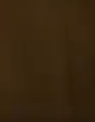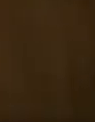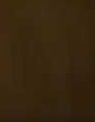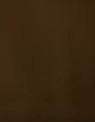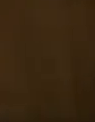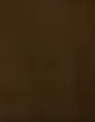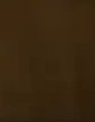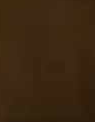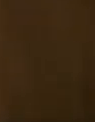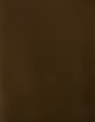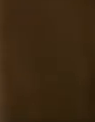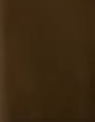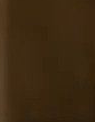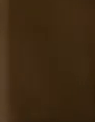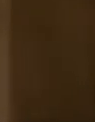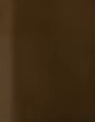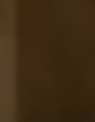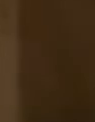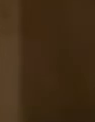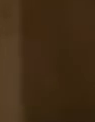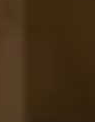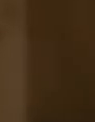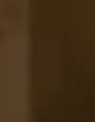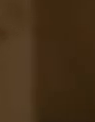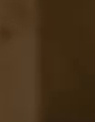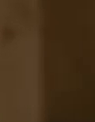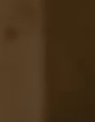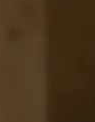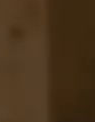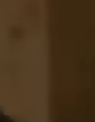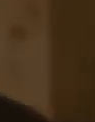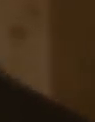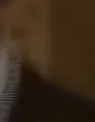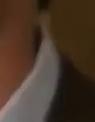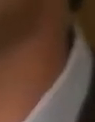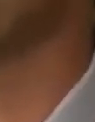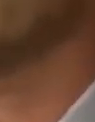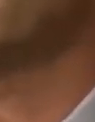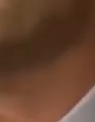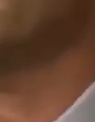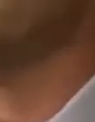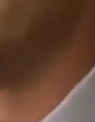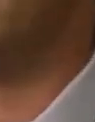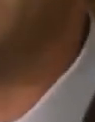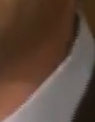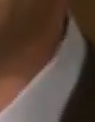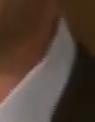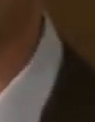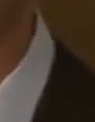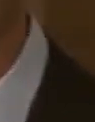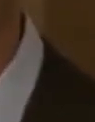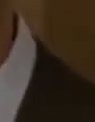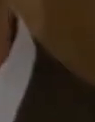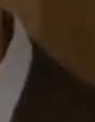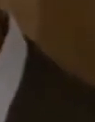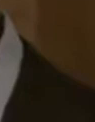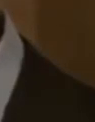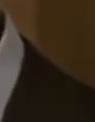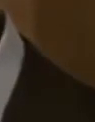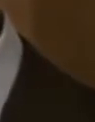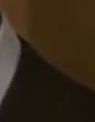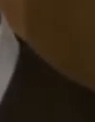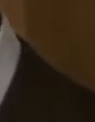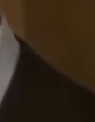30 years, while the bottom 50% of Americans will share just 6%. You see, the problem isn't that we have